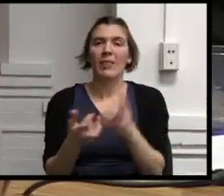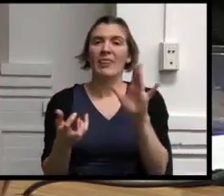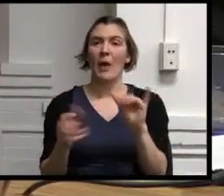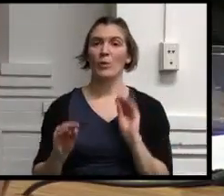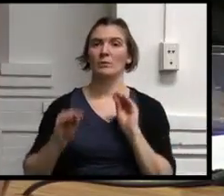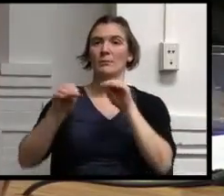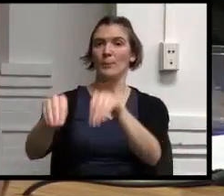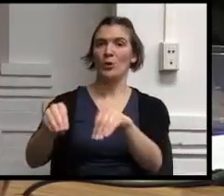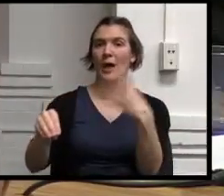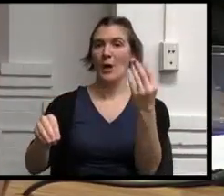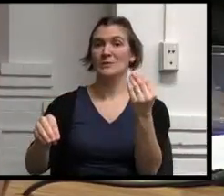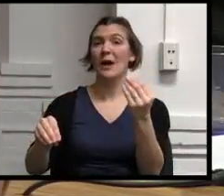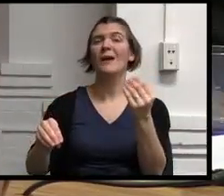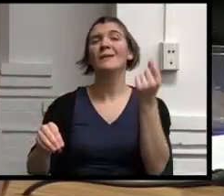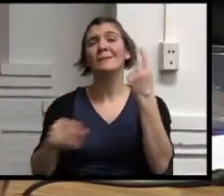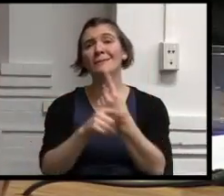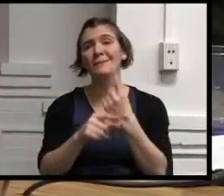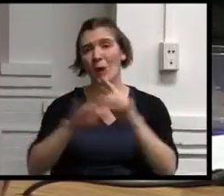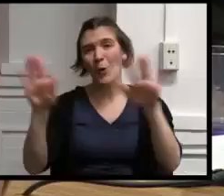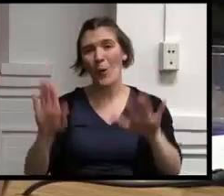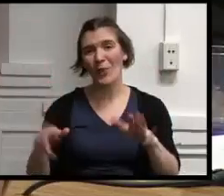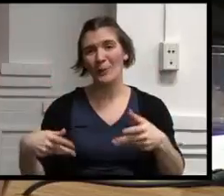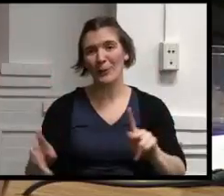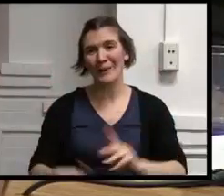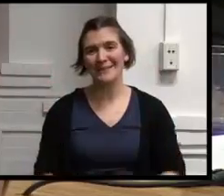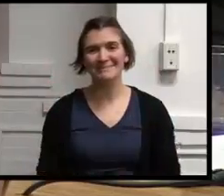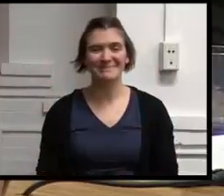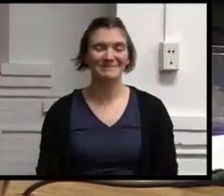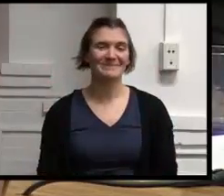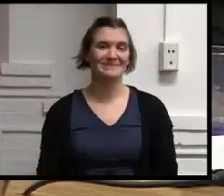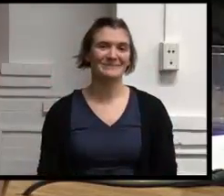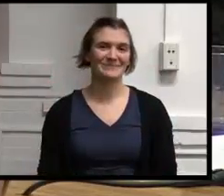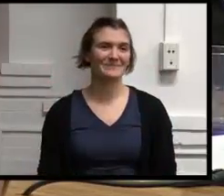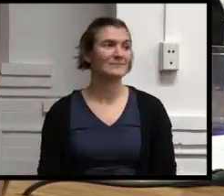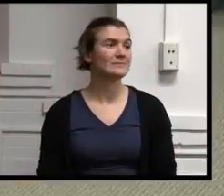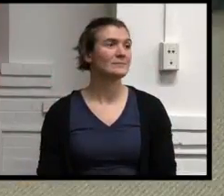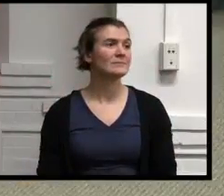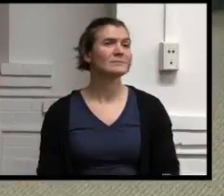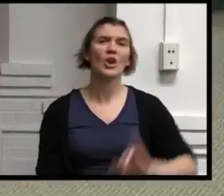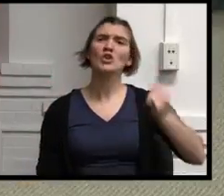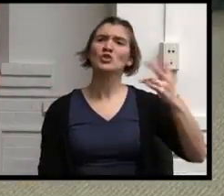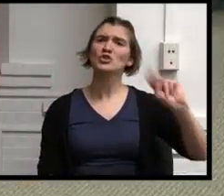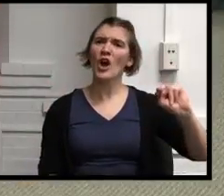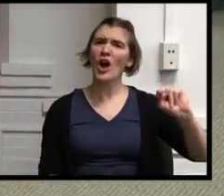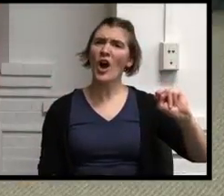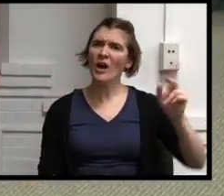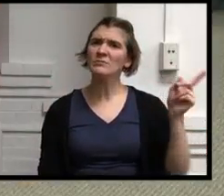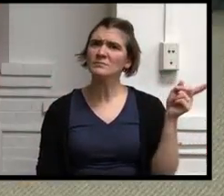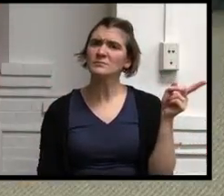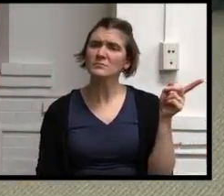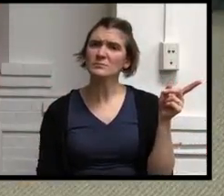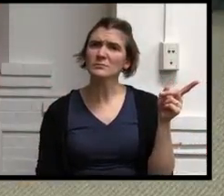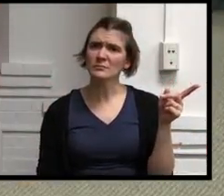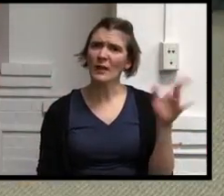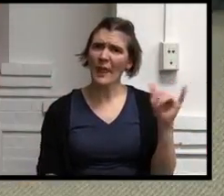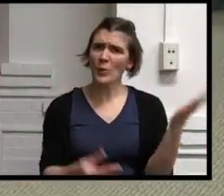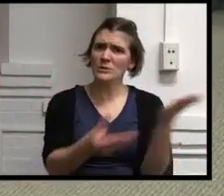they would like seasonally to offer the outside dining. Well, that was part of our